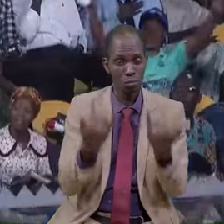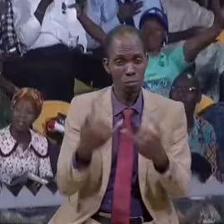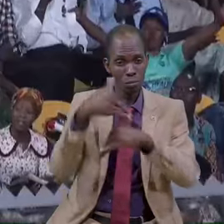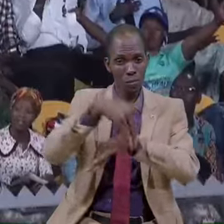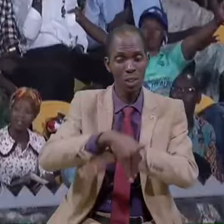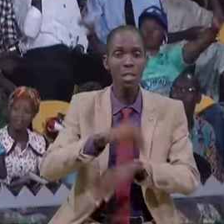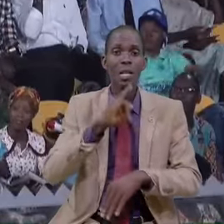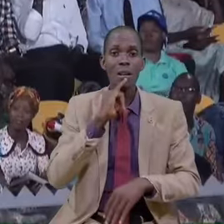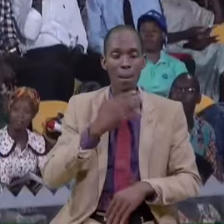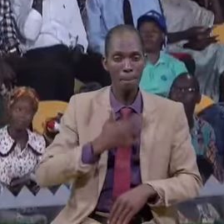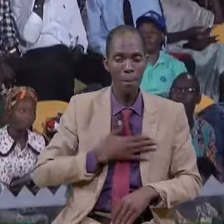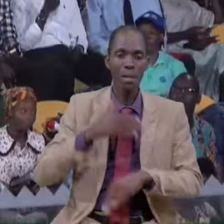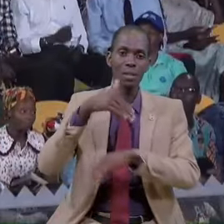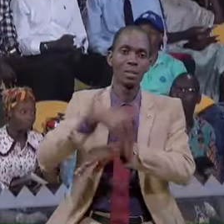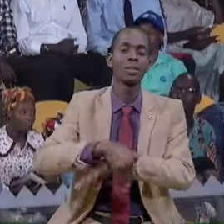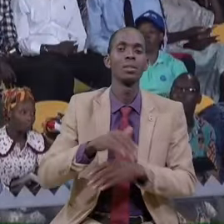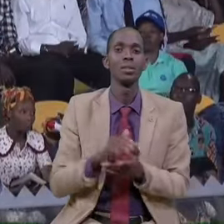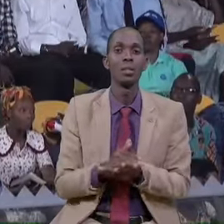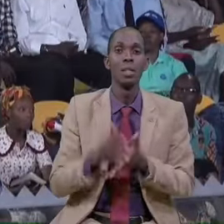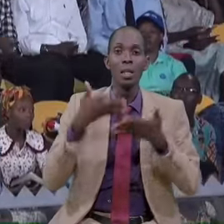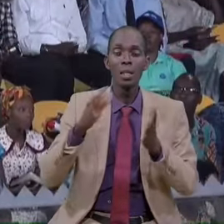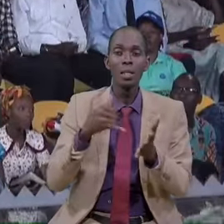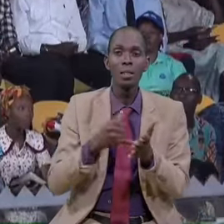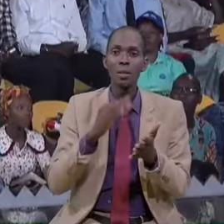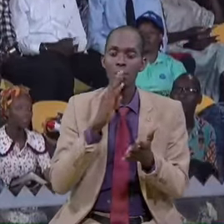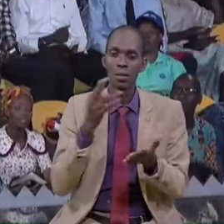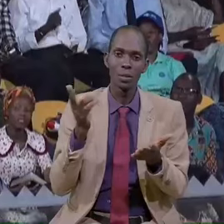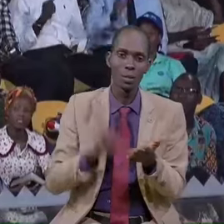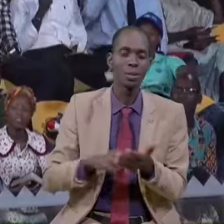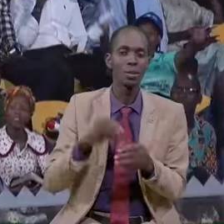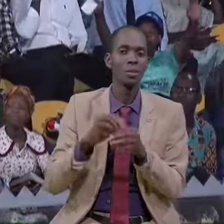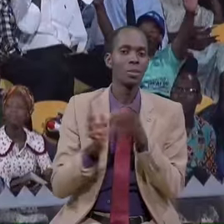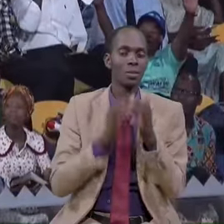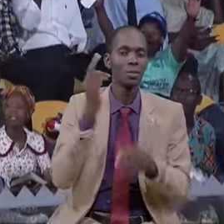you registered in your name in Jesus